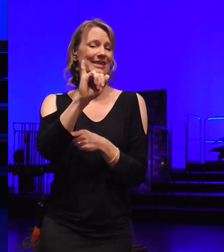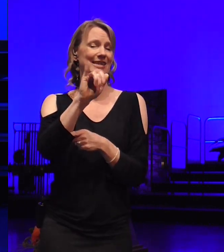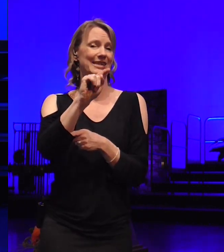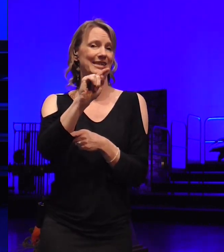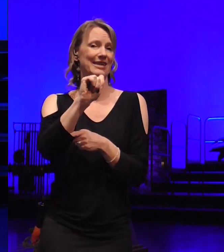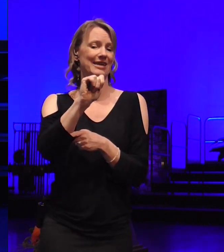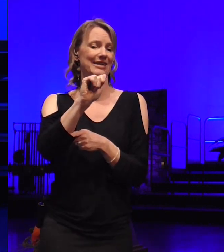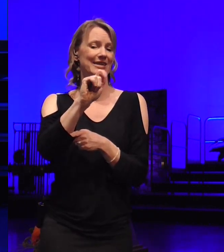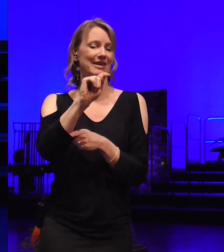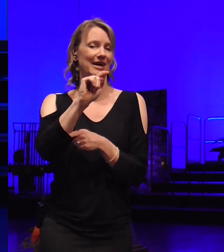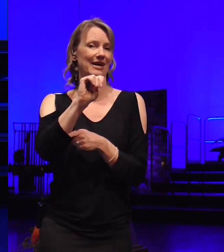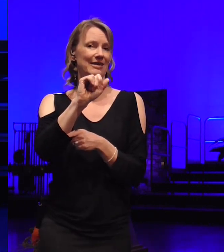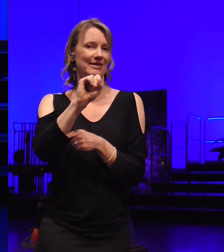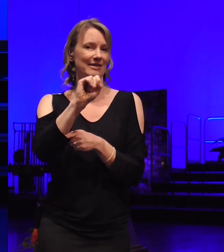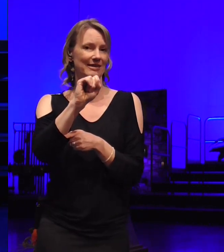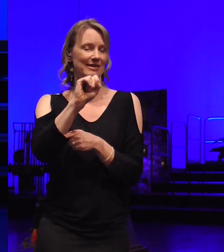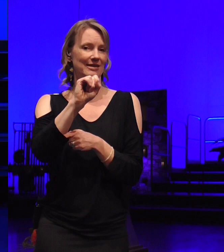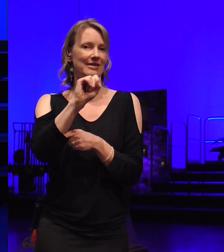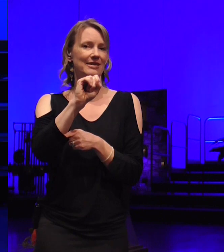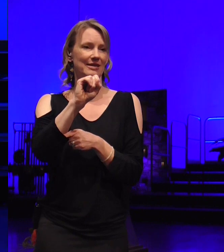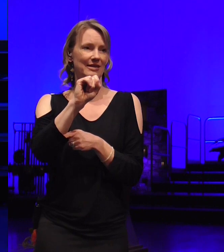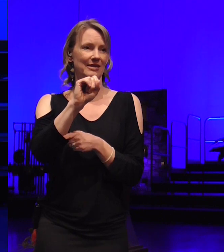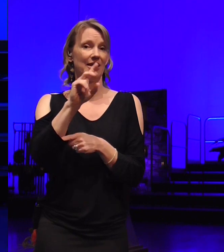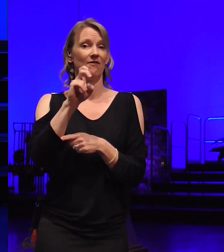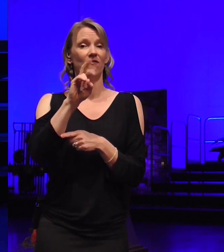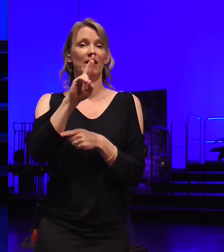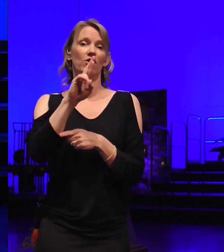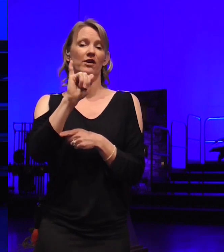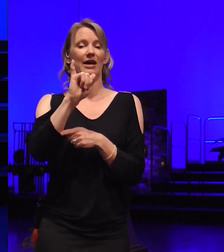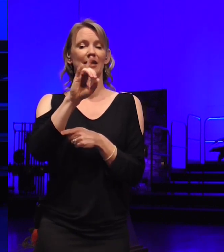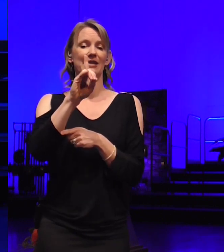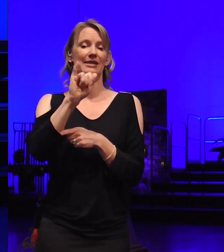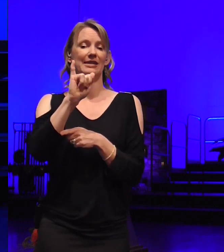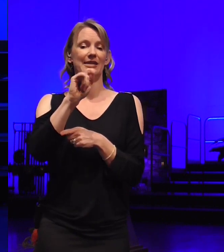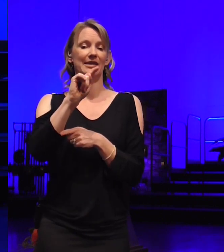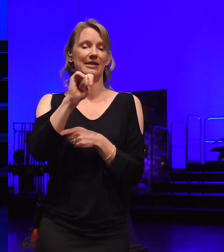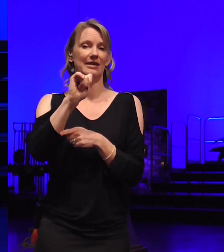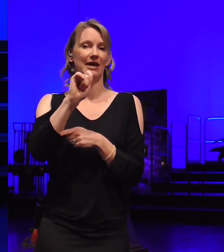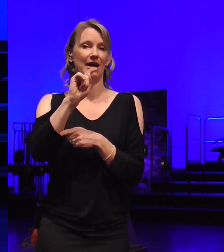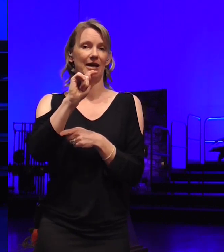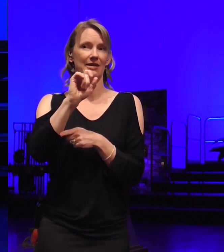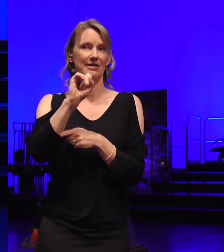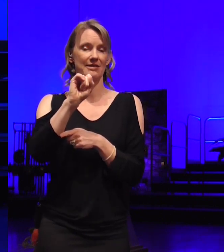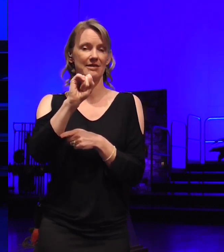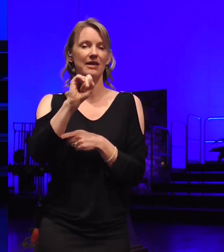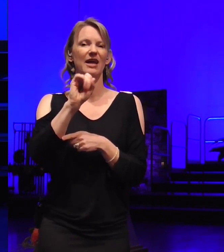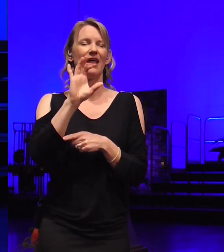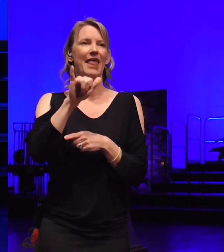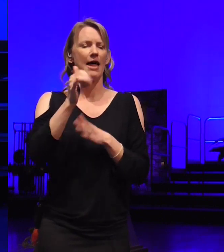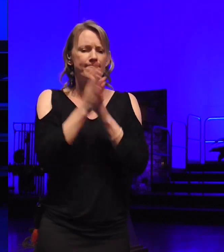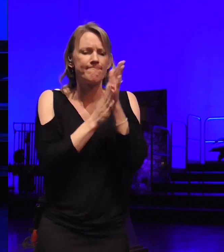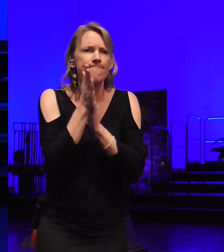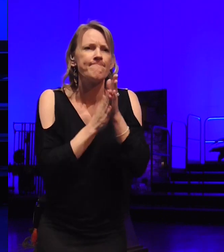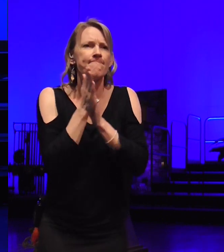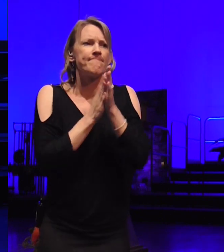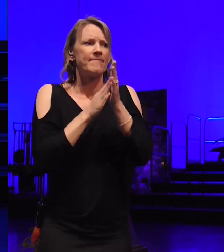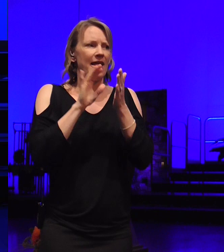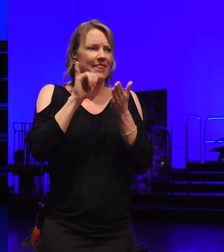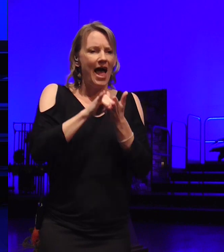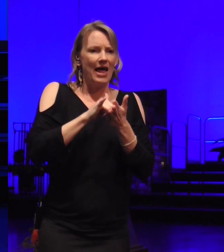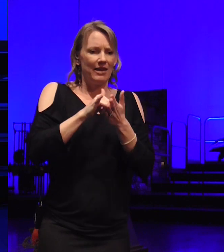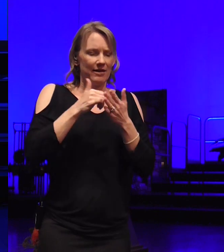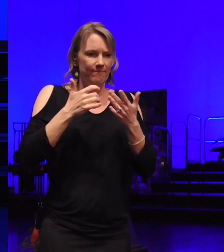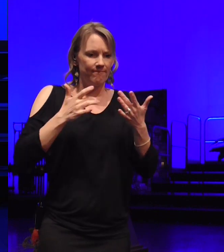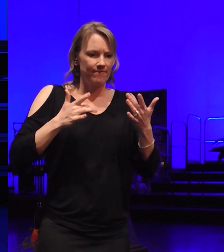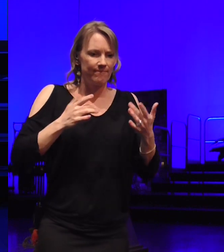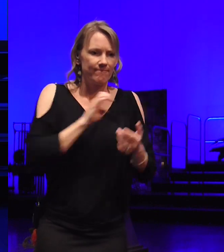Say that too today, vireditas. And vireditas is that vigor, that fruitfulness,